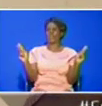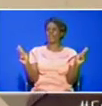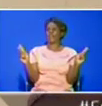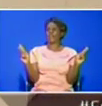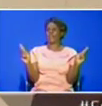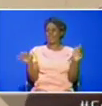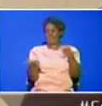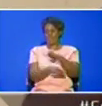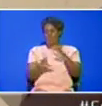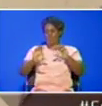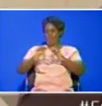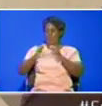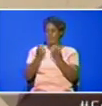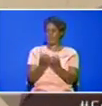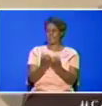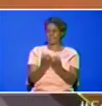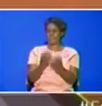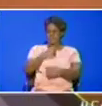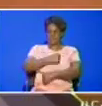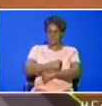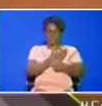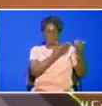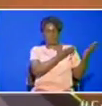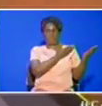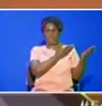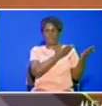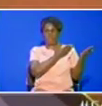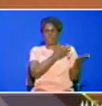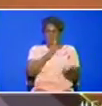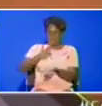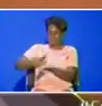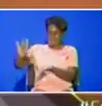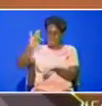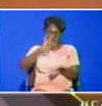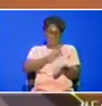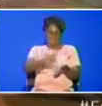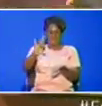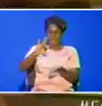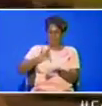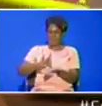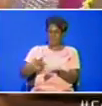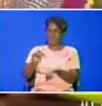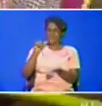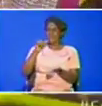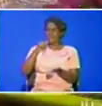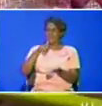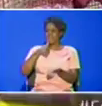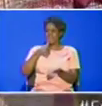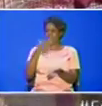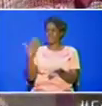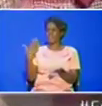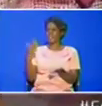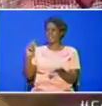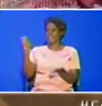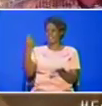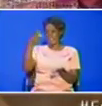Lower classes at Kirima Primary School bustle with tender fingers cruising flat screens of the newest facilities in Kenya's